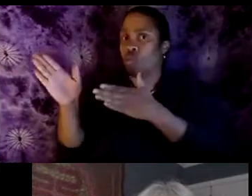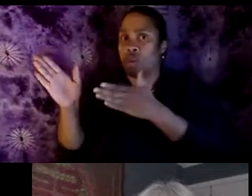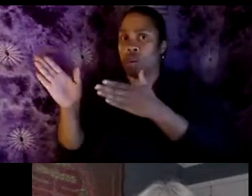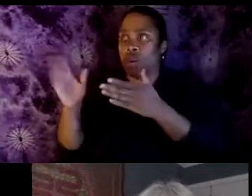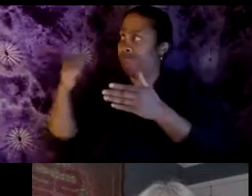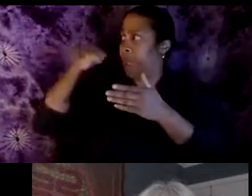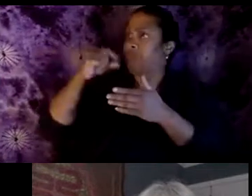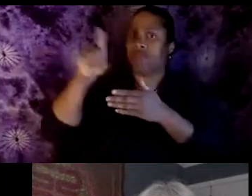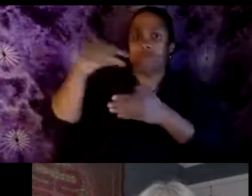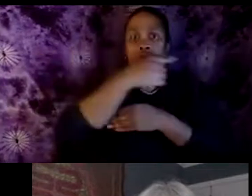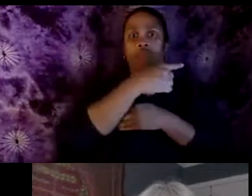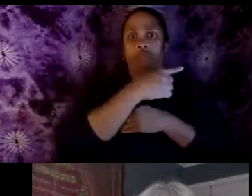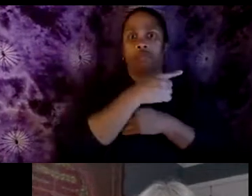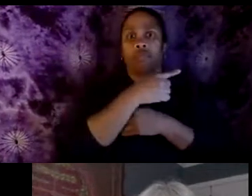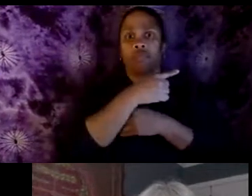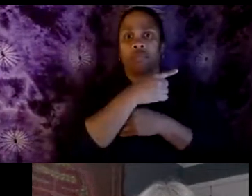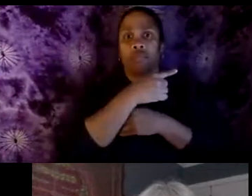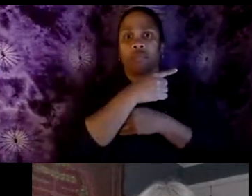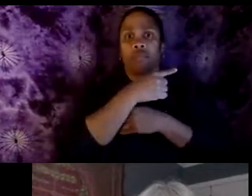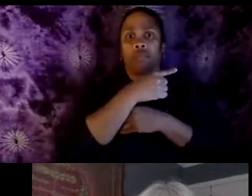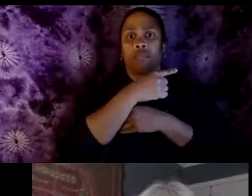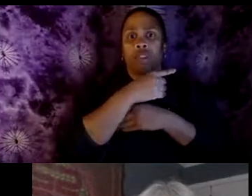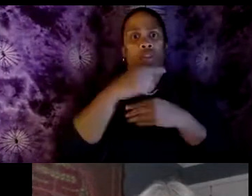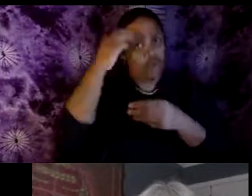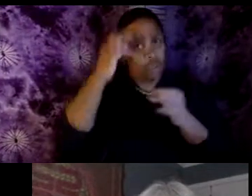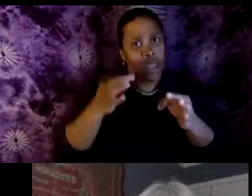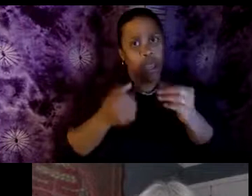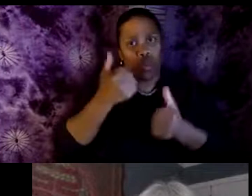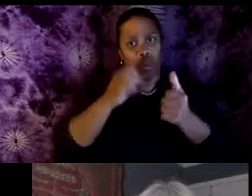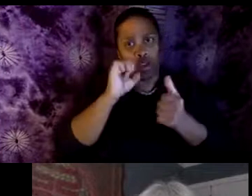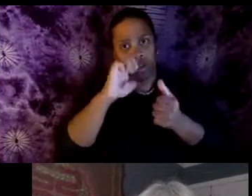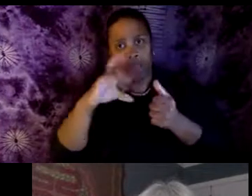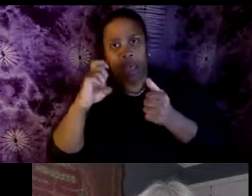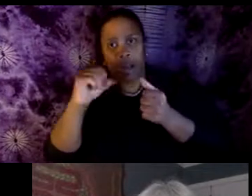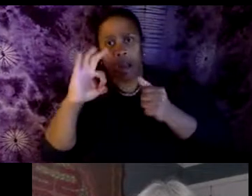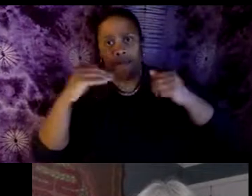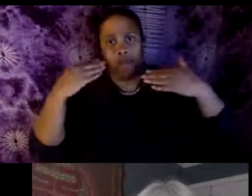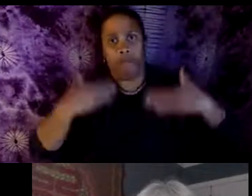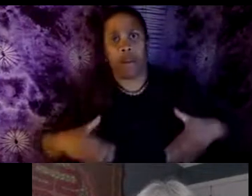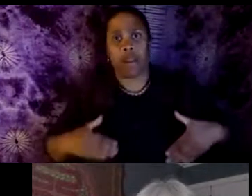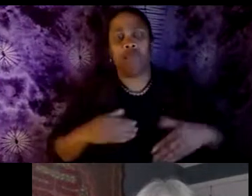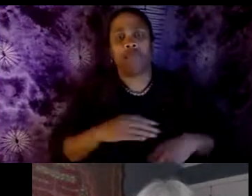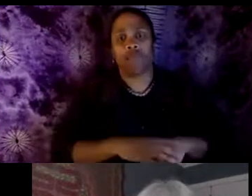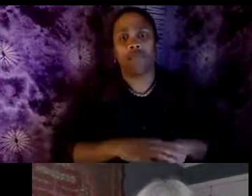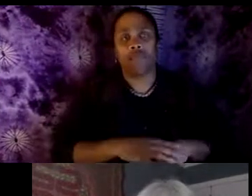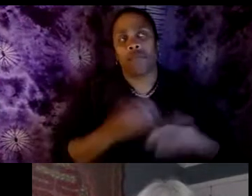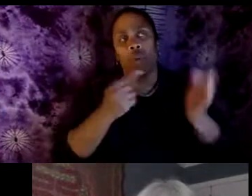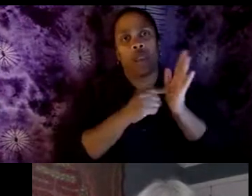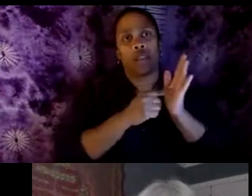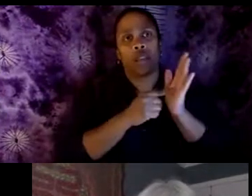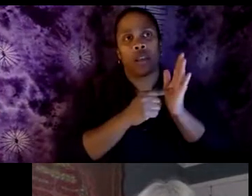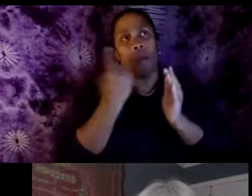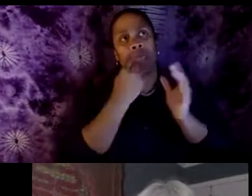thing is. And so choosing one side of your body that feels right for that thing. So I'll just give an example of something with the past